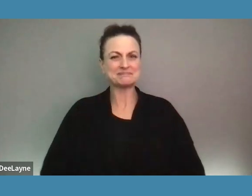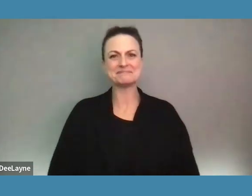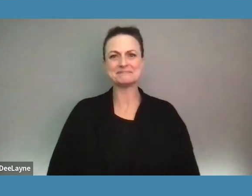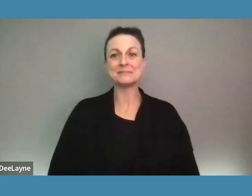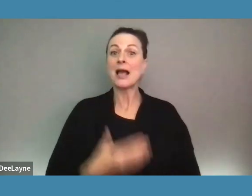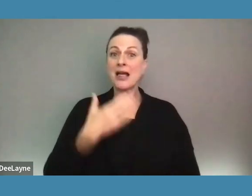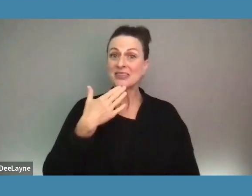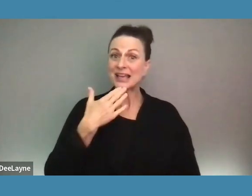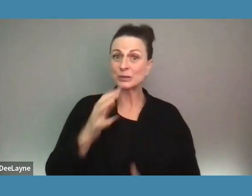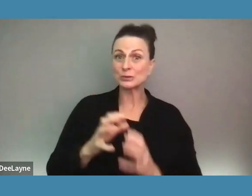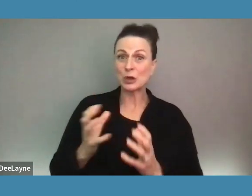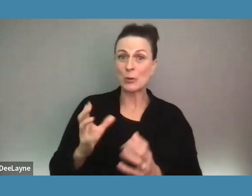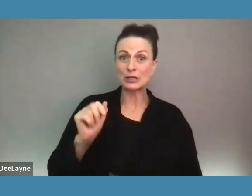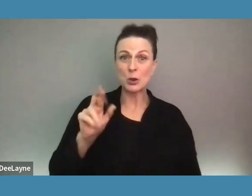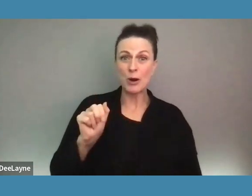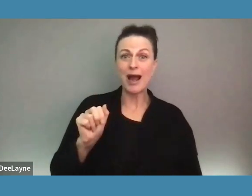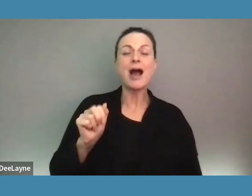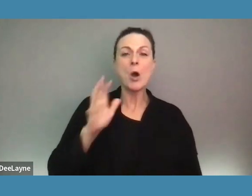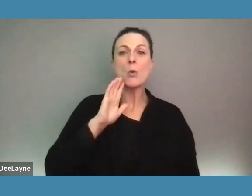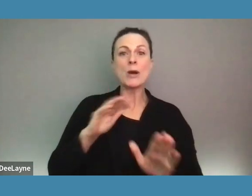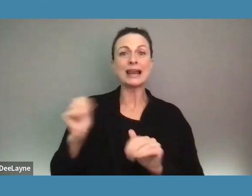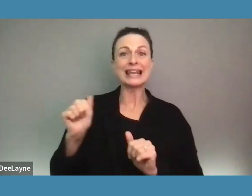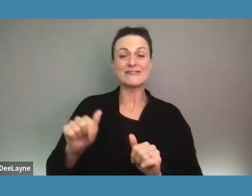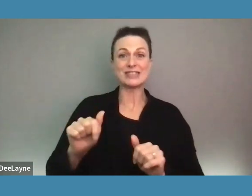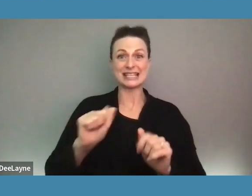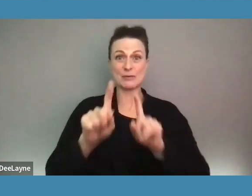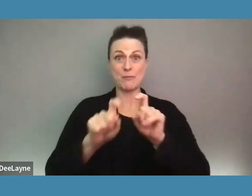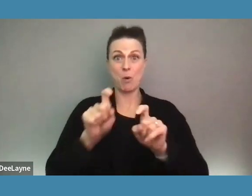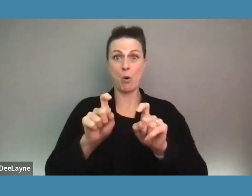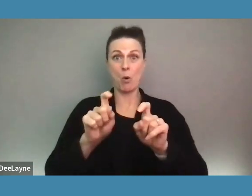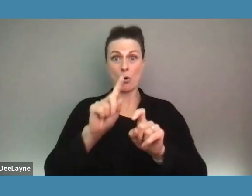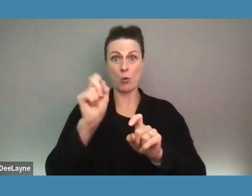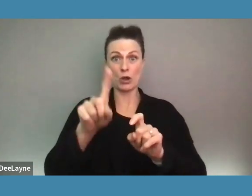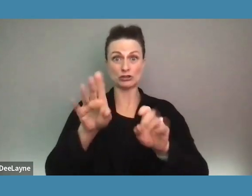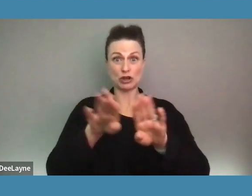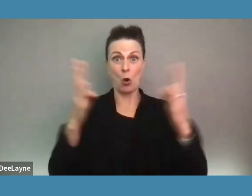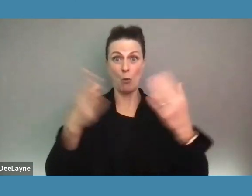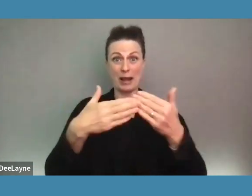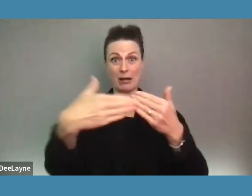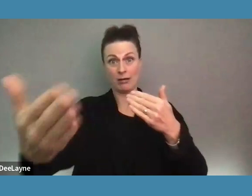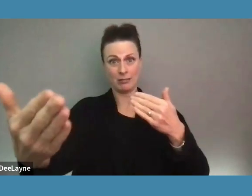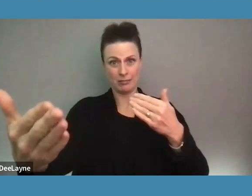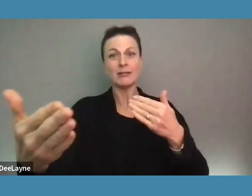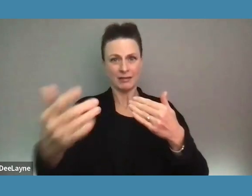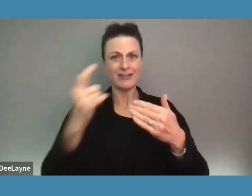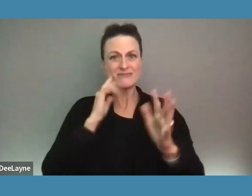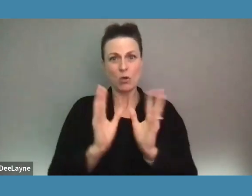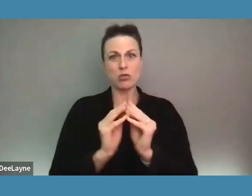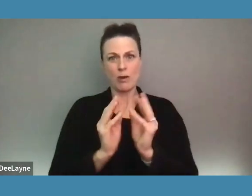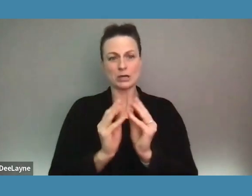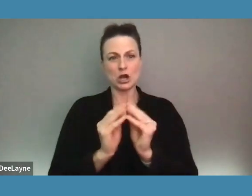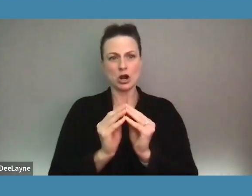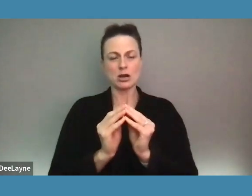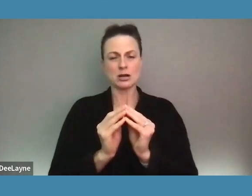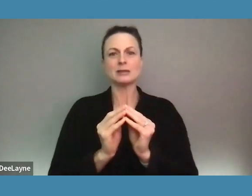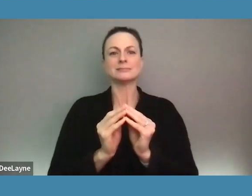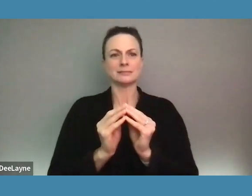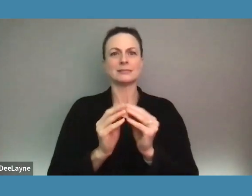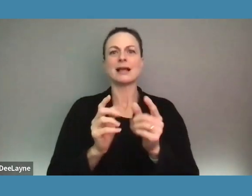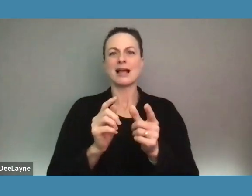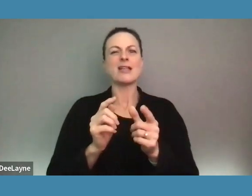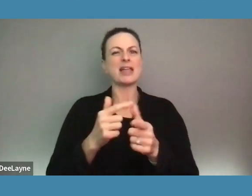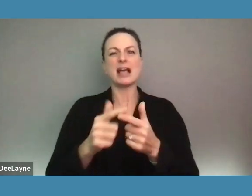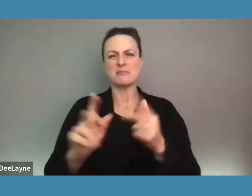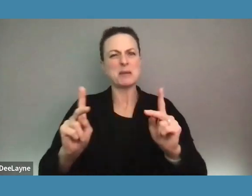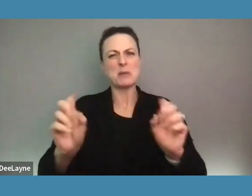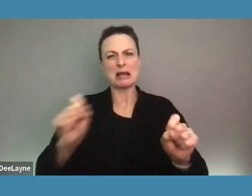Yeah, thank you so much, Laura. We'll leave this poll question open for the remainder of the webinar so people